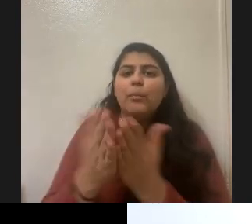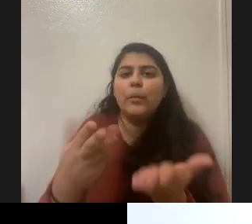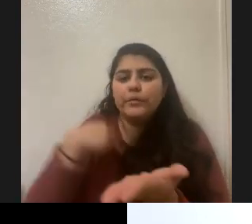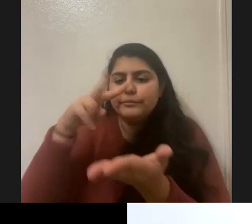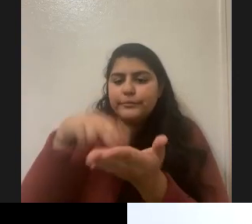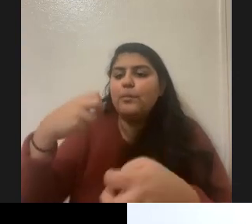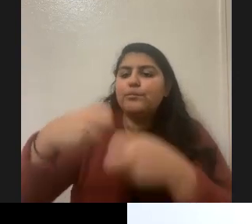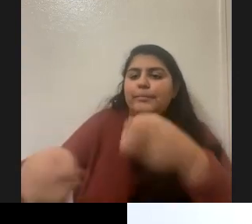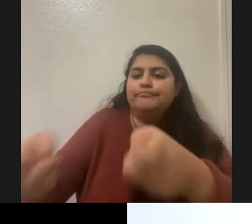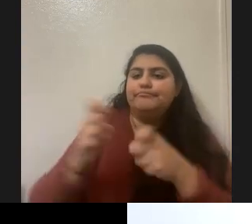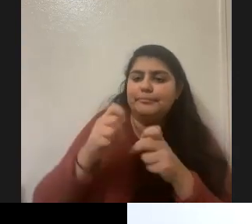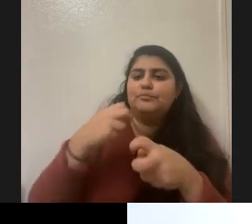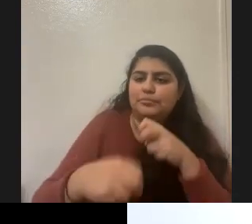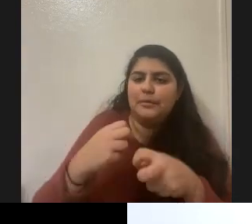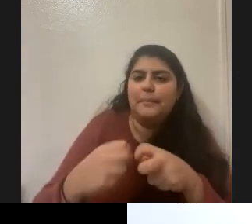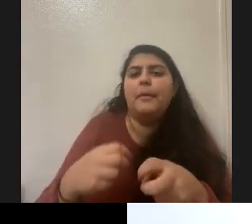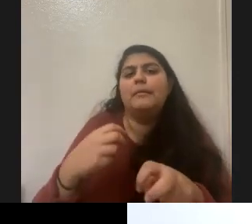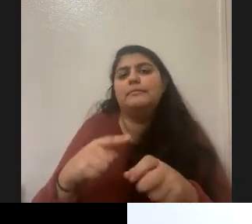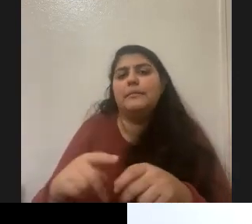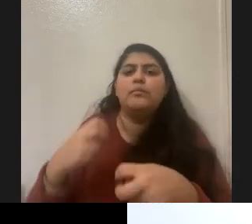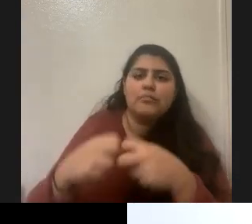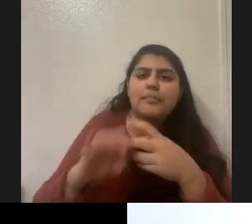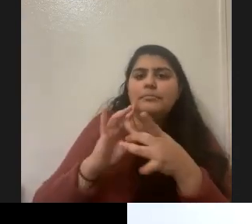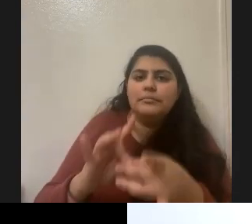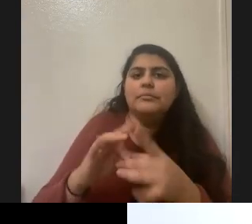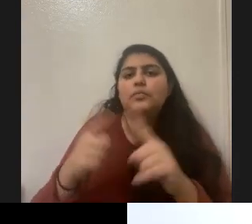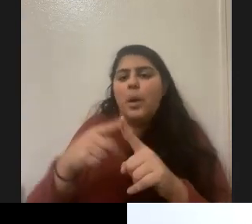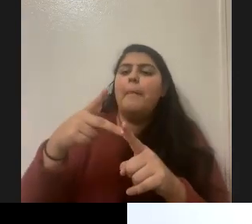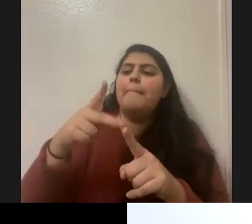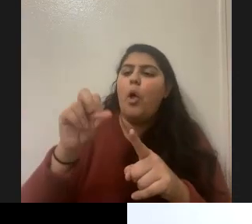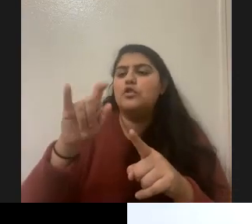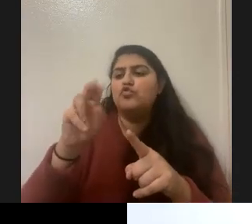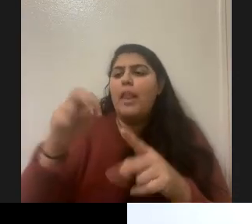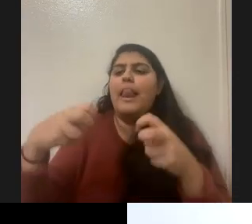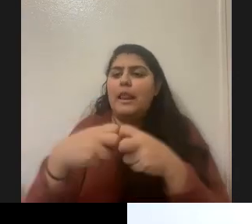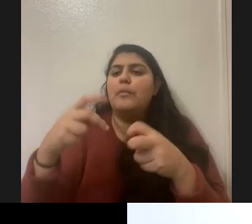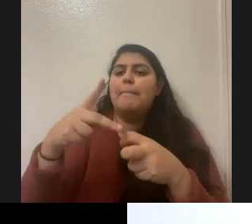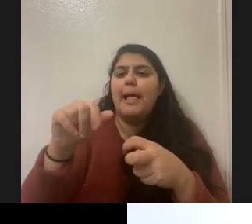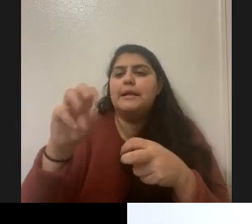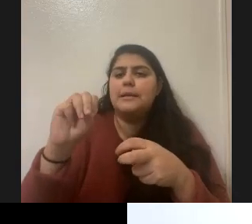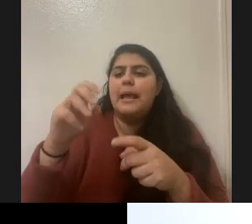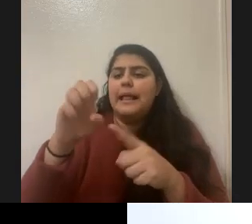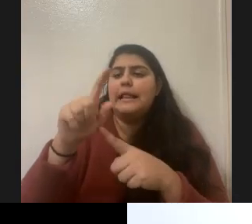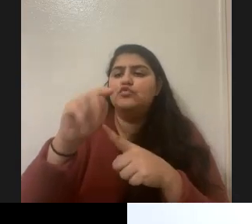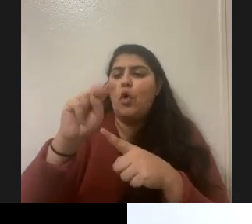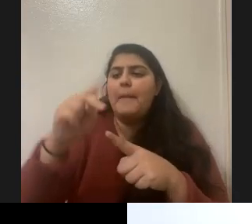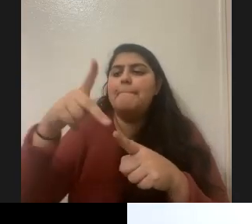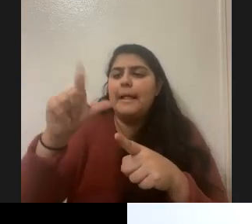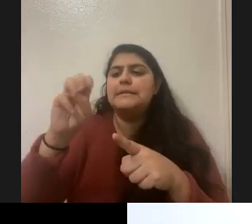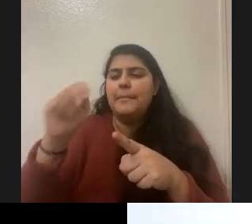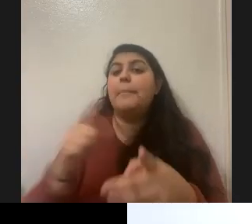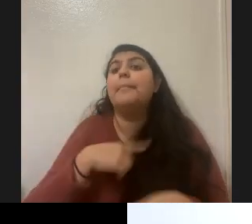problem would be about like positron electron plasmas. I have actually never seen one in real life, so I'm not Right.